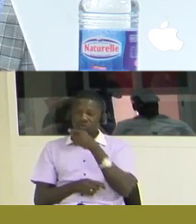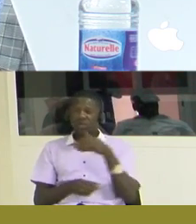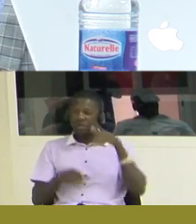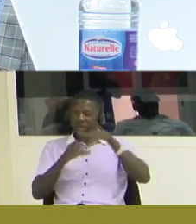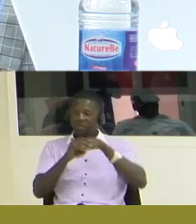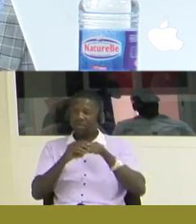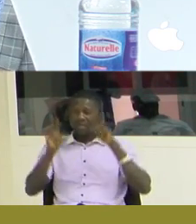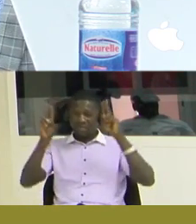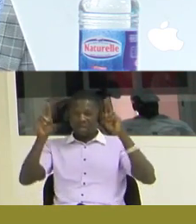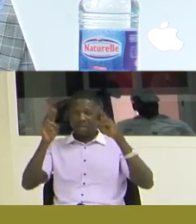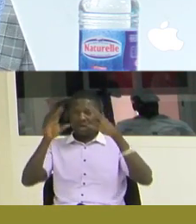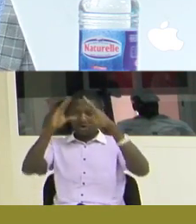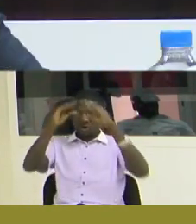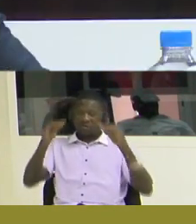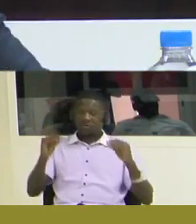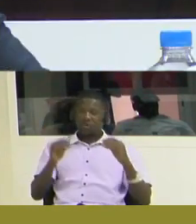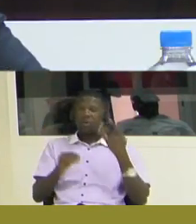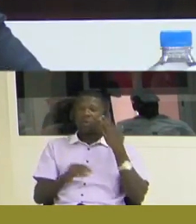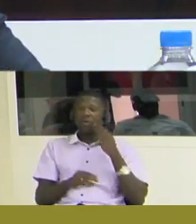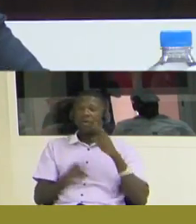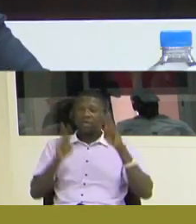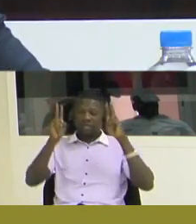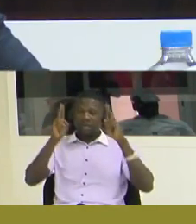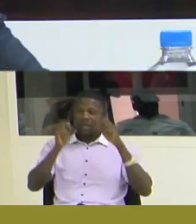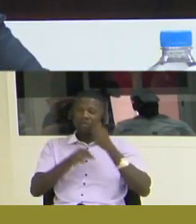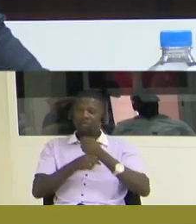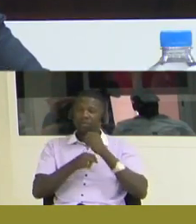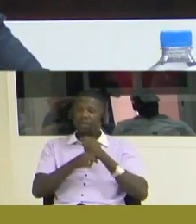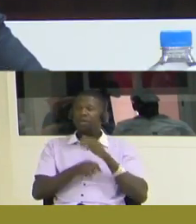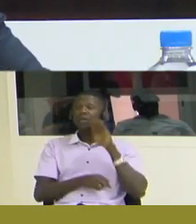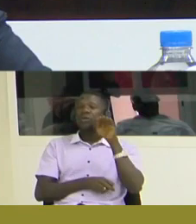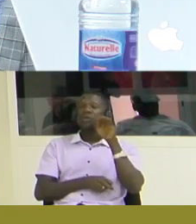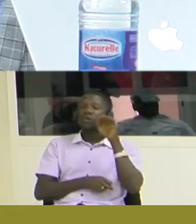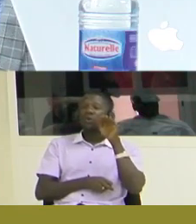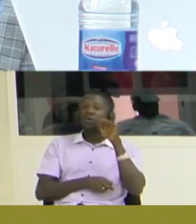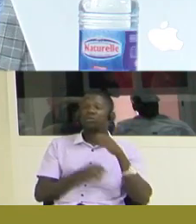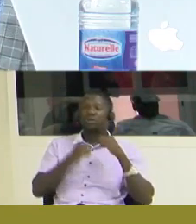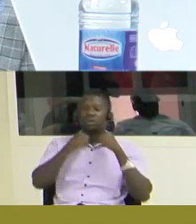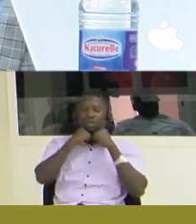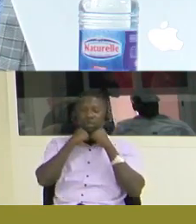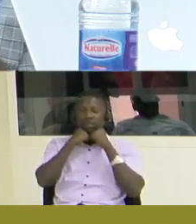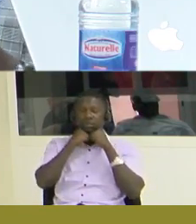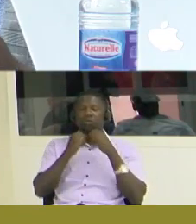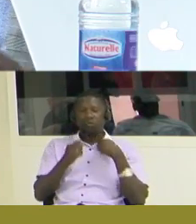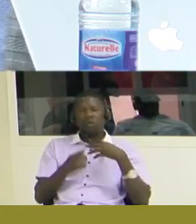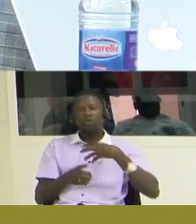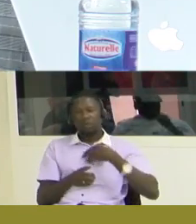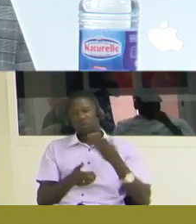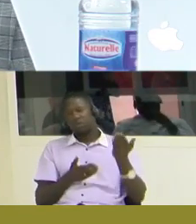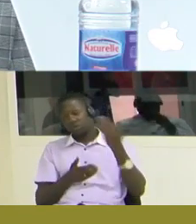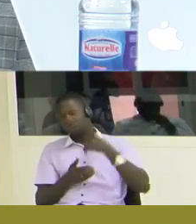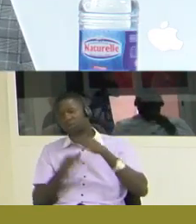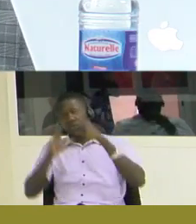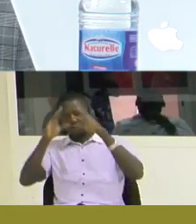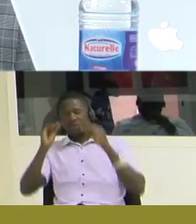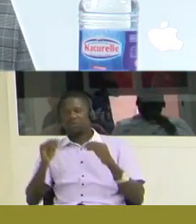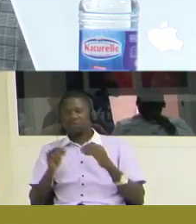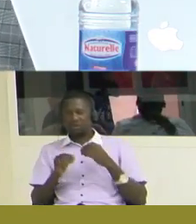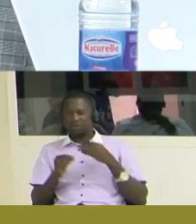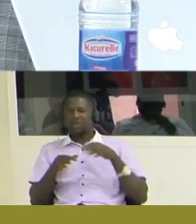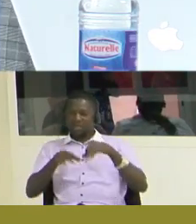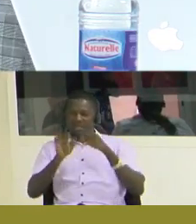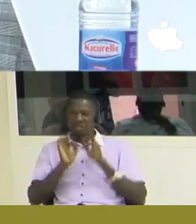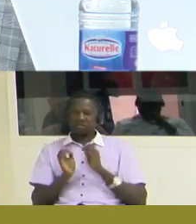Jamie made the telephone calls to Sunnis are Bali requesting that he comes to to his office to take take it from there please